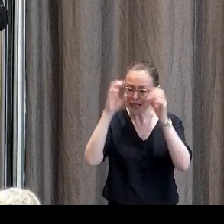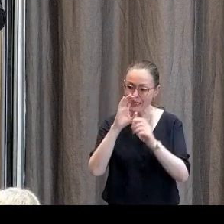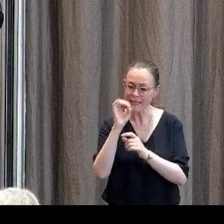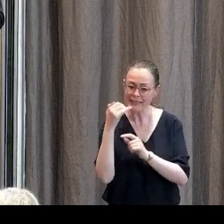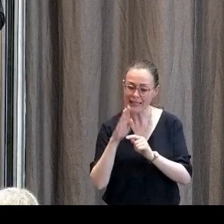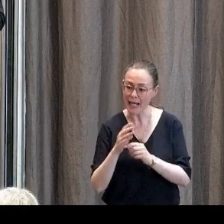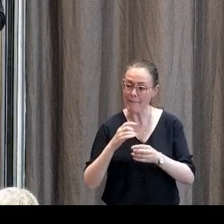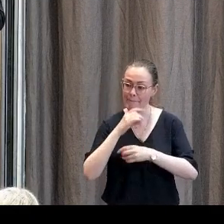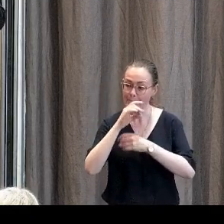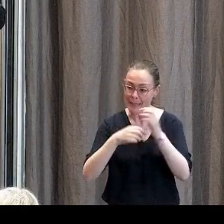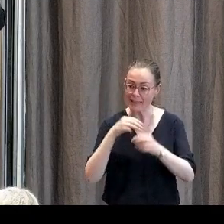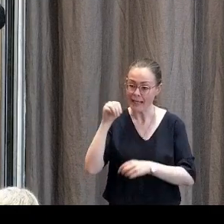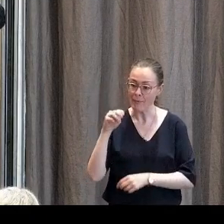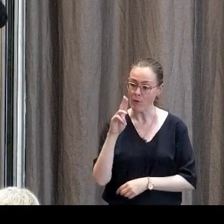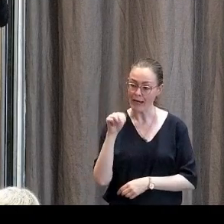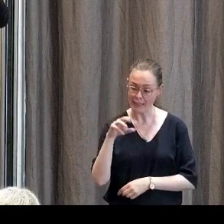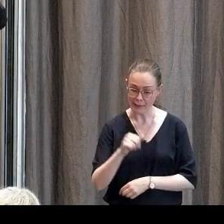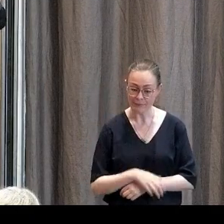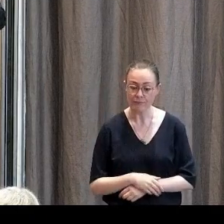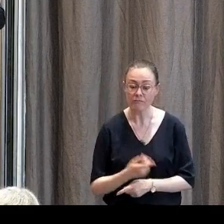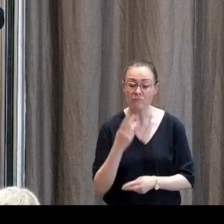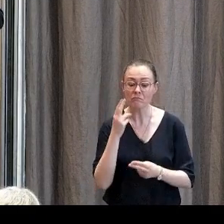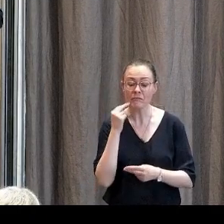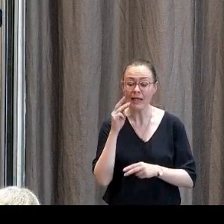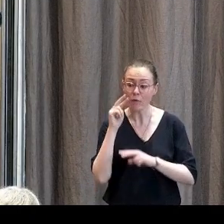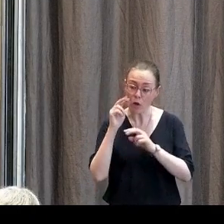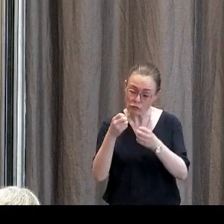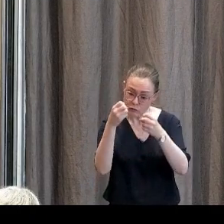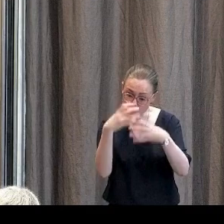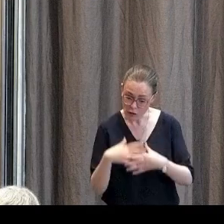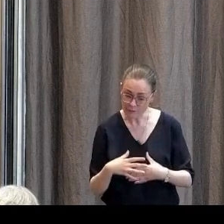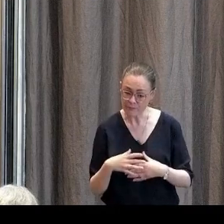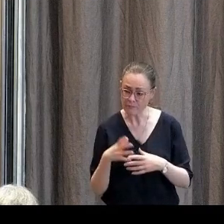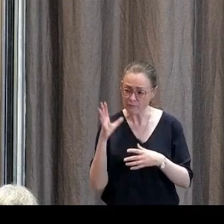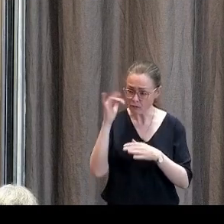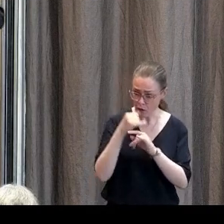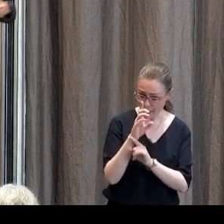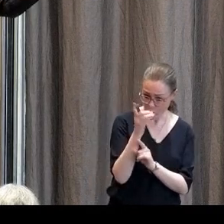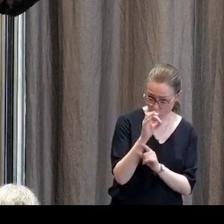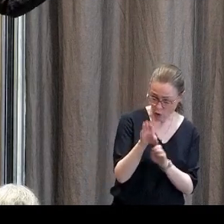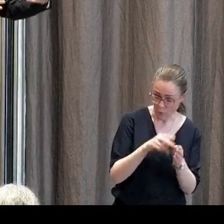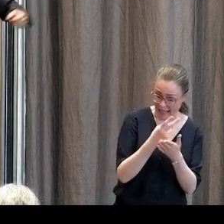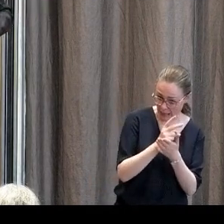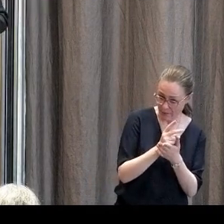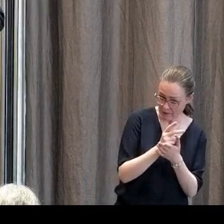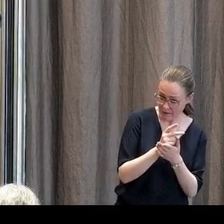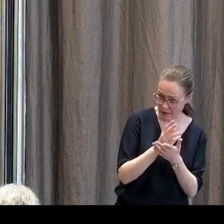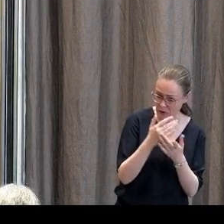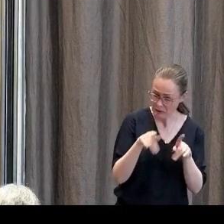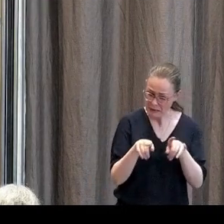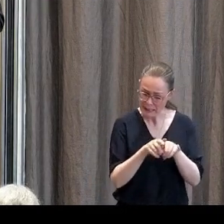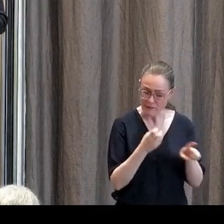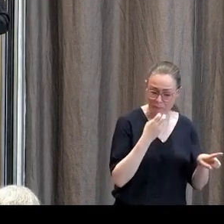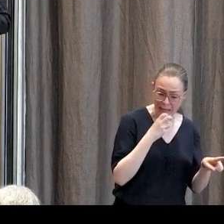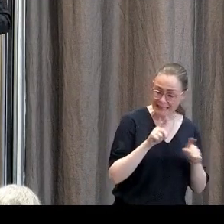microRNA. And so generally speaking, when we looked at the results, it looked like the dogs with epilepsy looked a lot like the mice and like